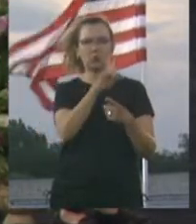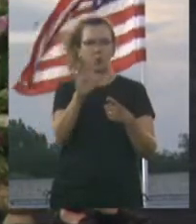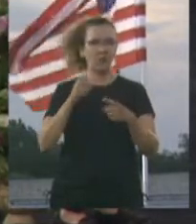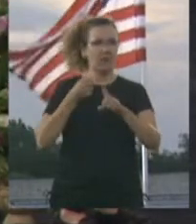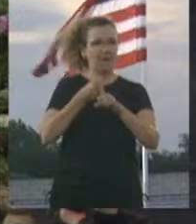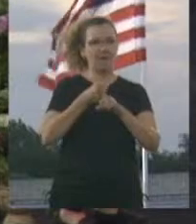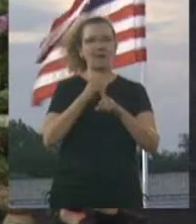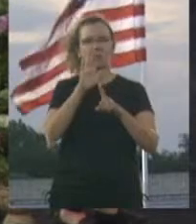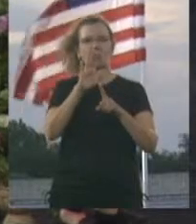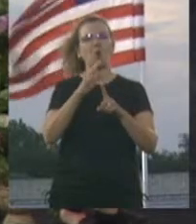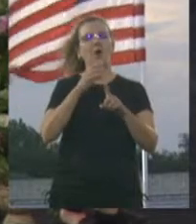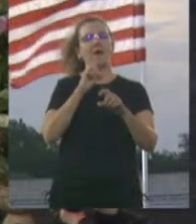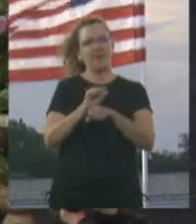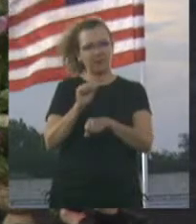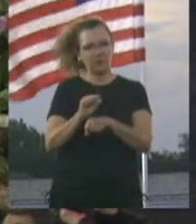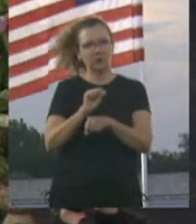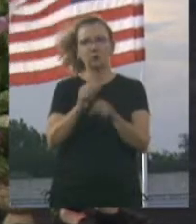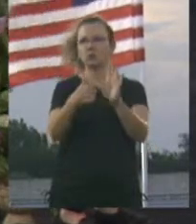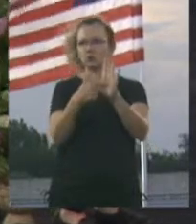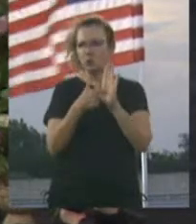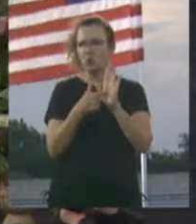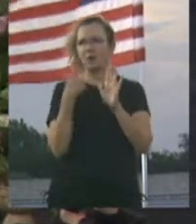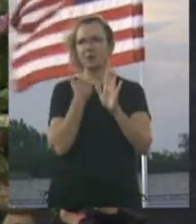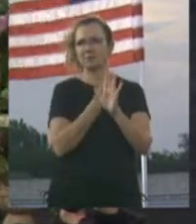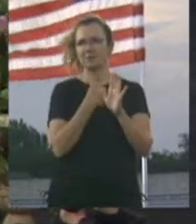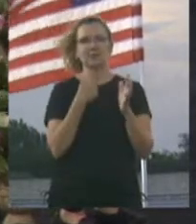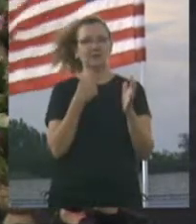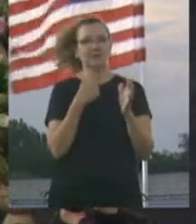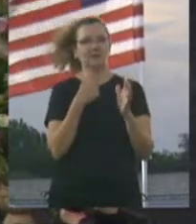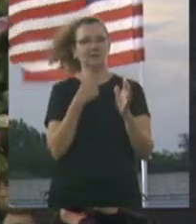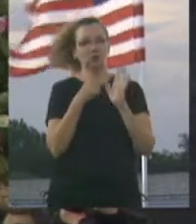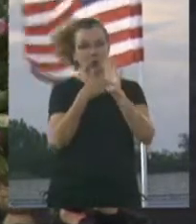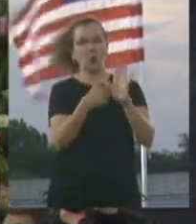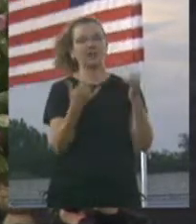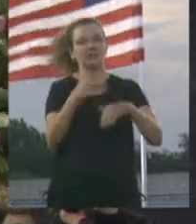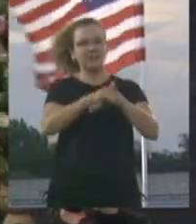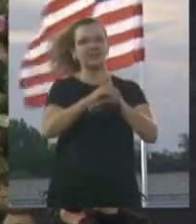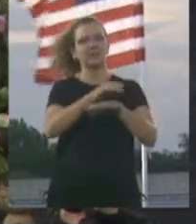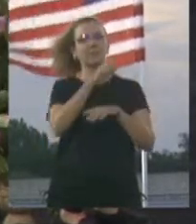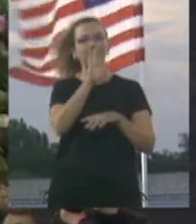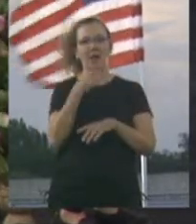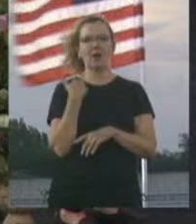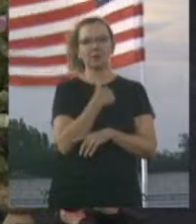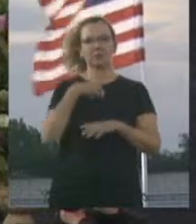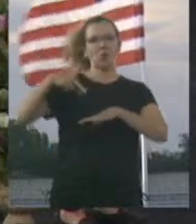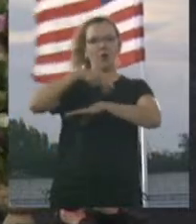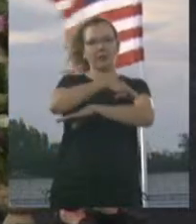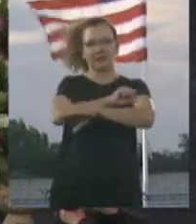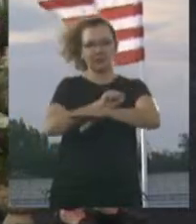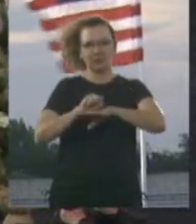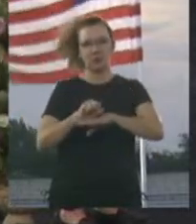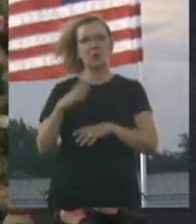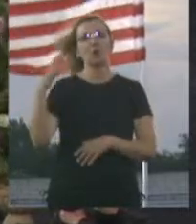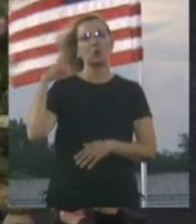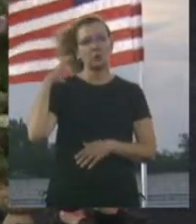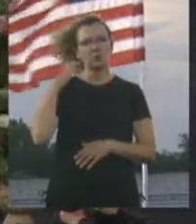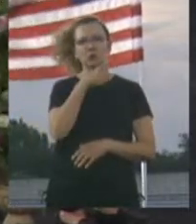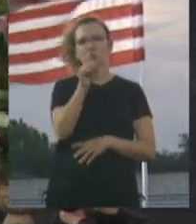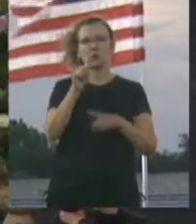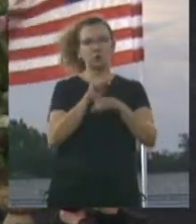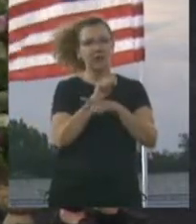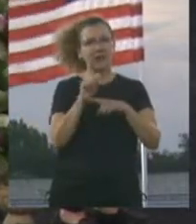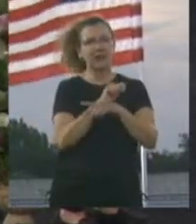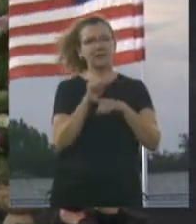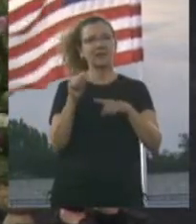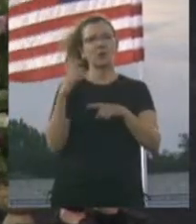are shown in us this evening as we prepare to cross the stage. Coaches, you've trained, challenged, and inspired us on